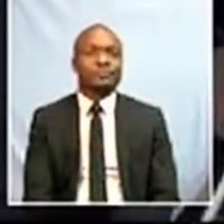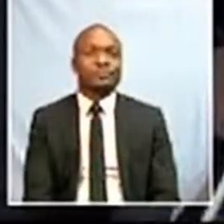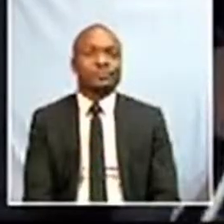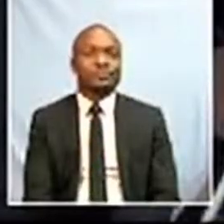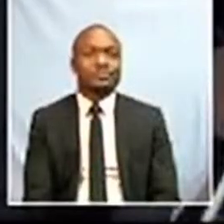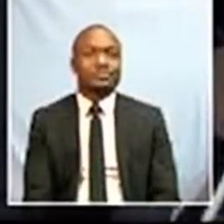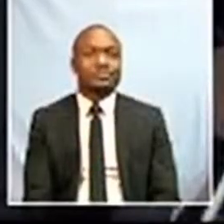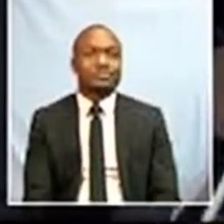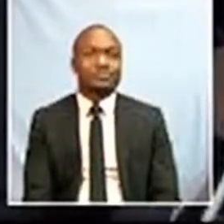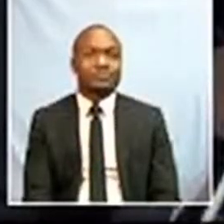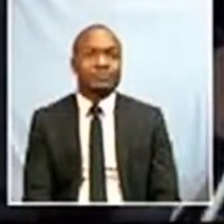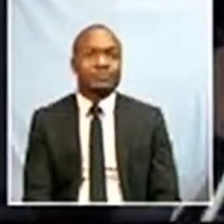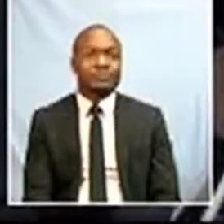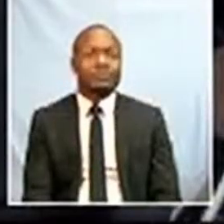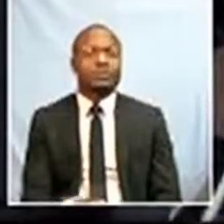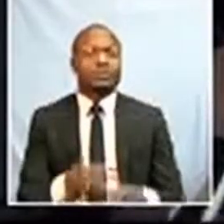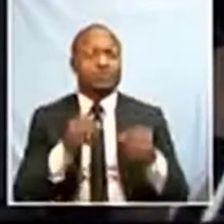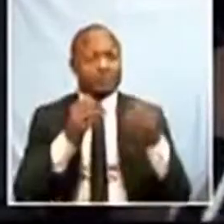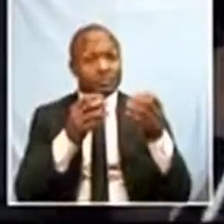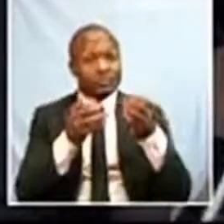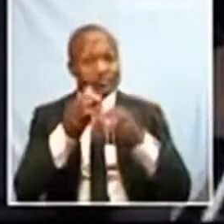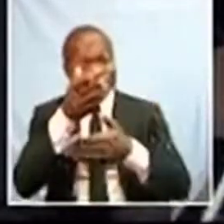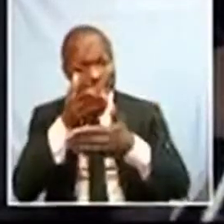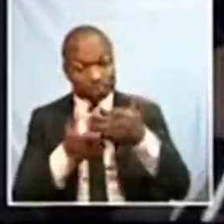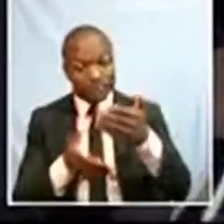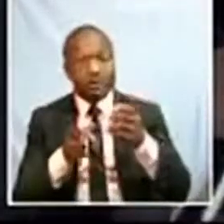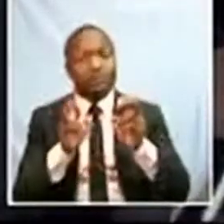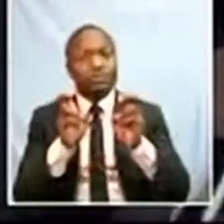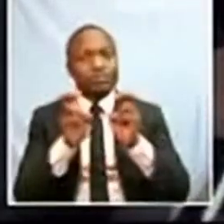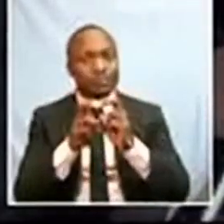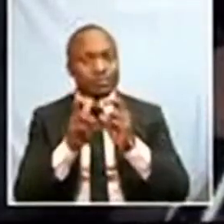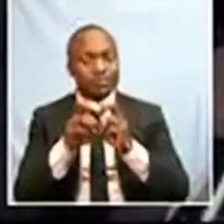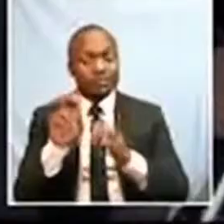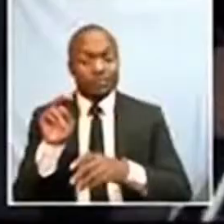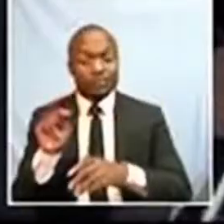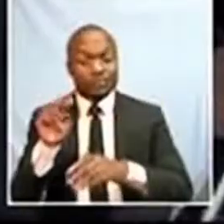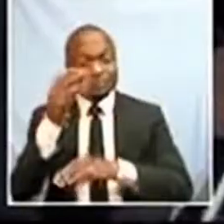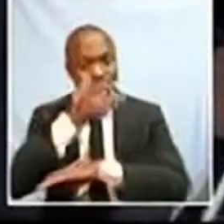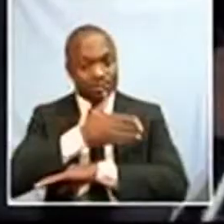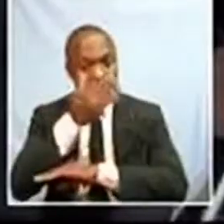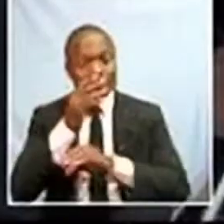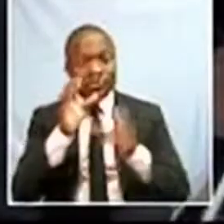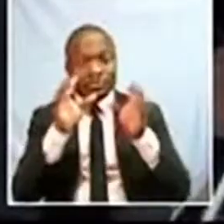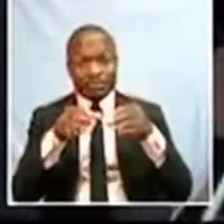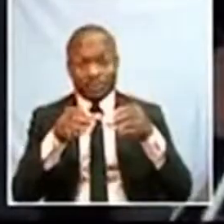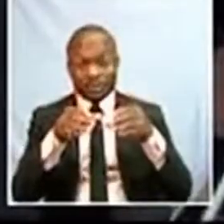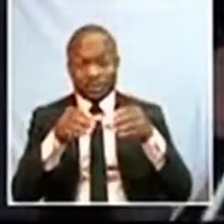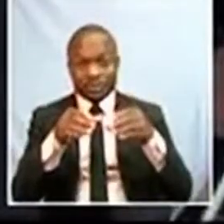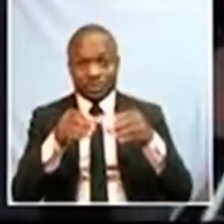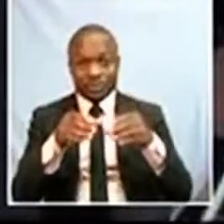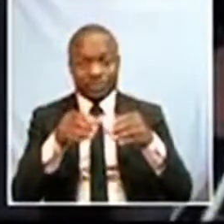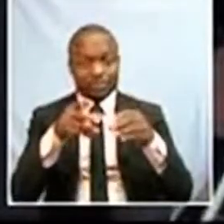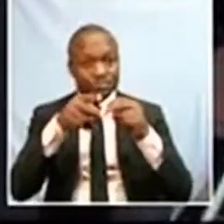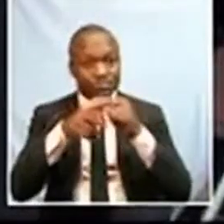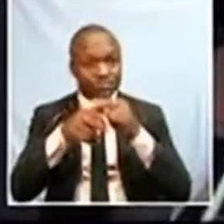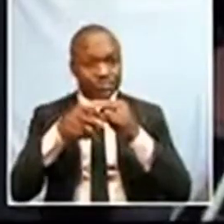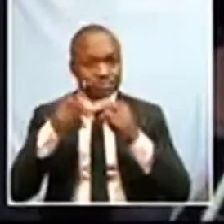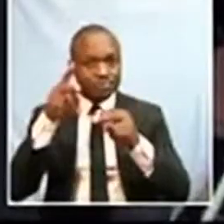So, most of these contracts in NALOLO have ended up being